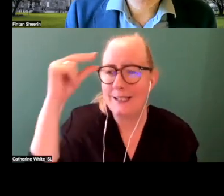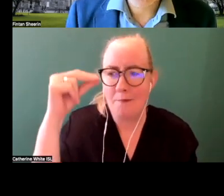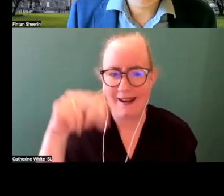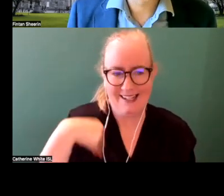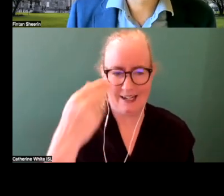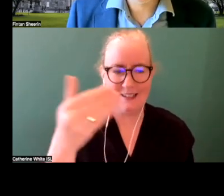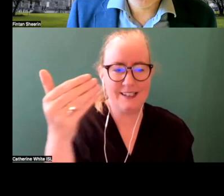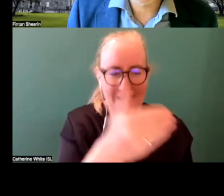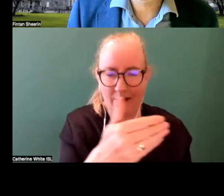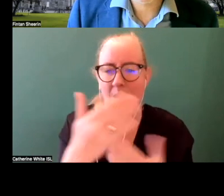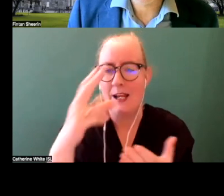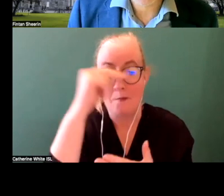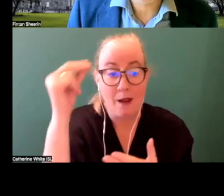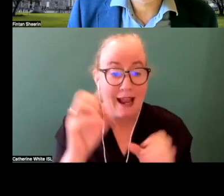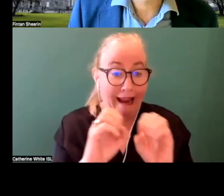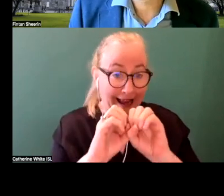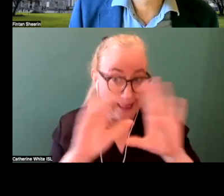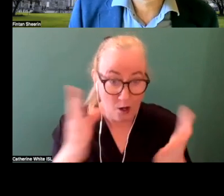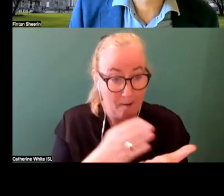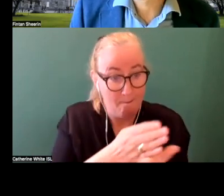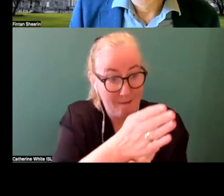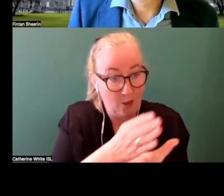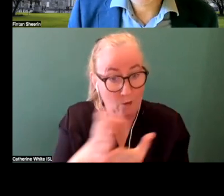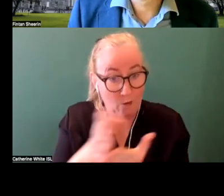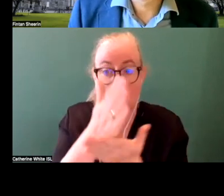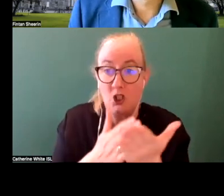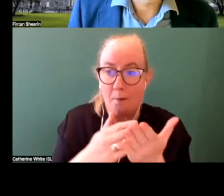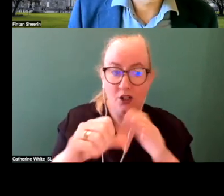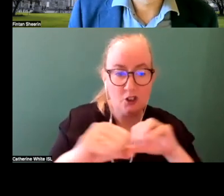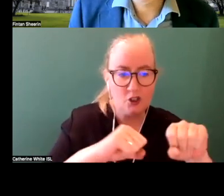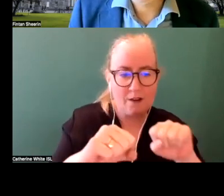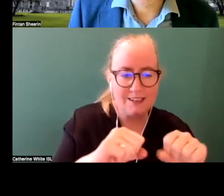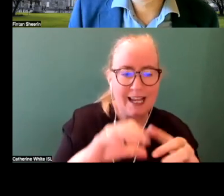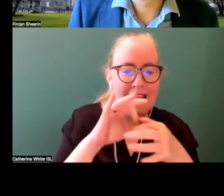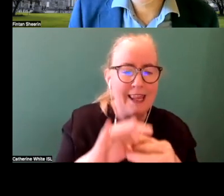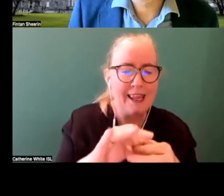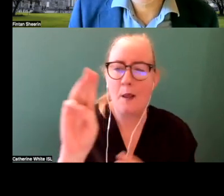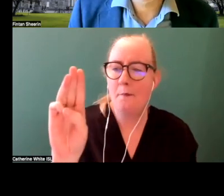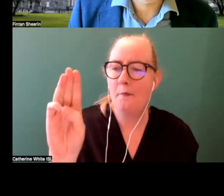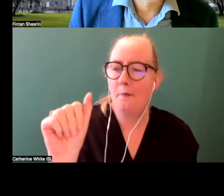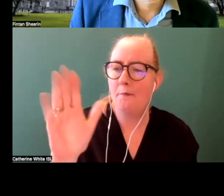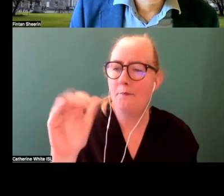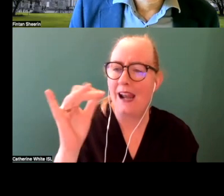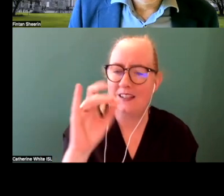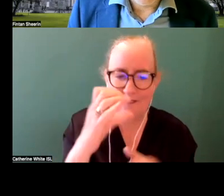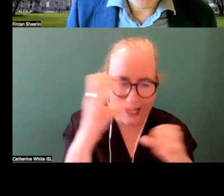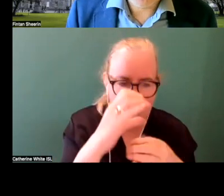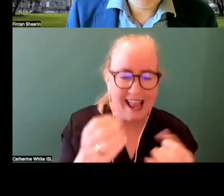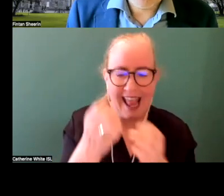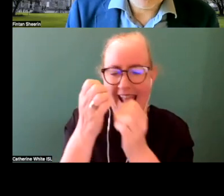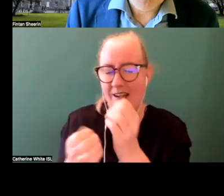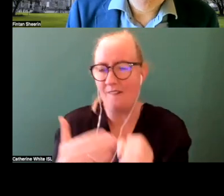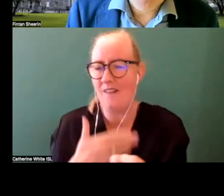There were exemplars of clearly defined pathways in some services, particularly around palliative care and end of life care. And